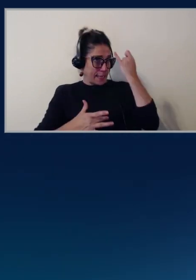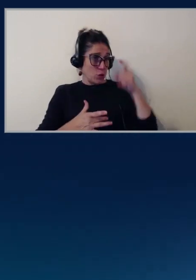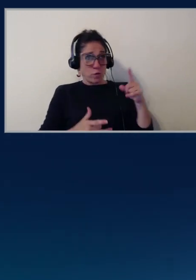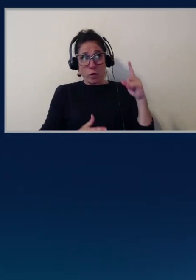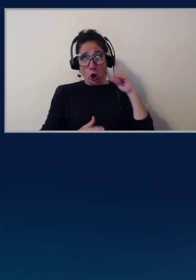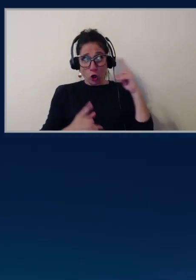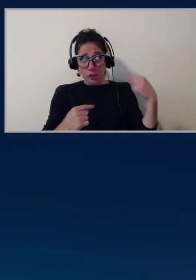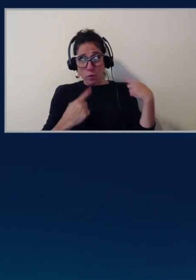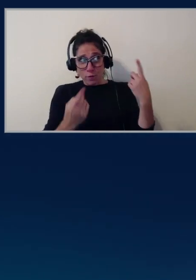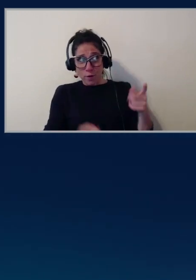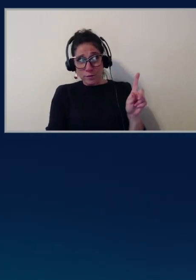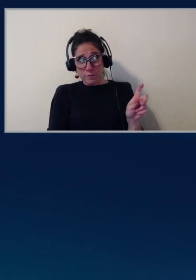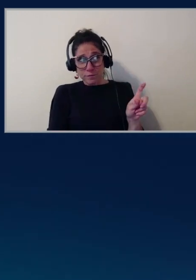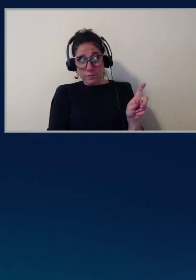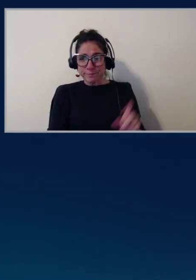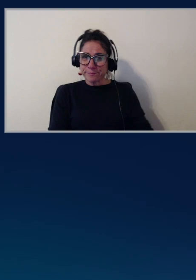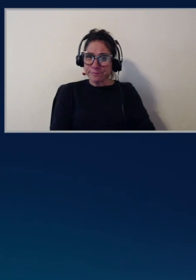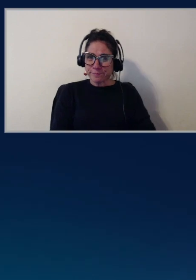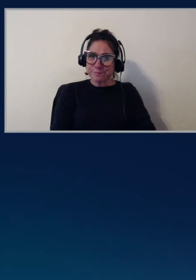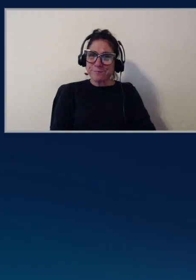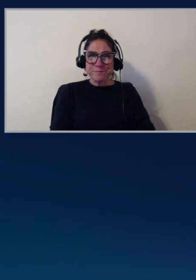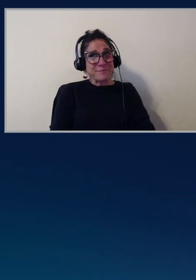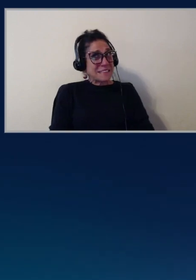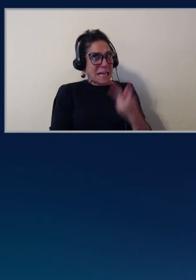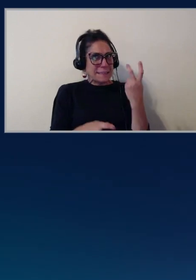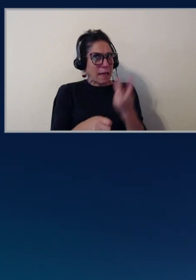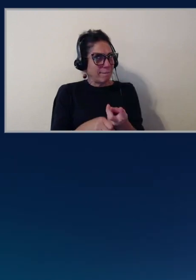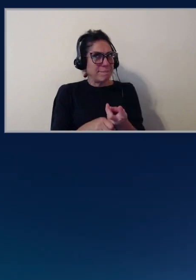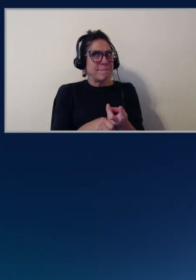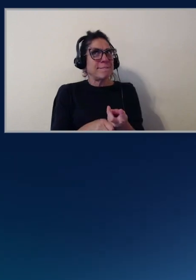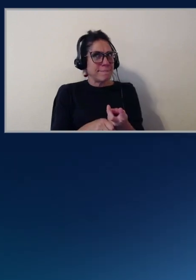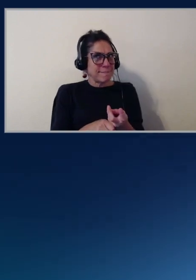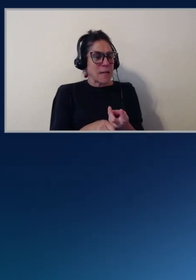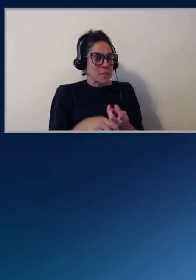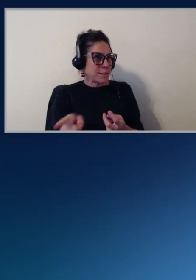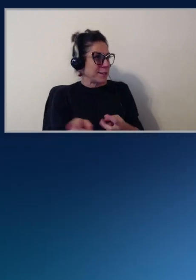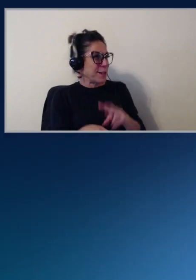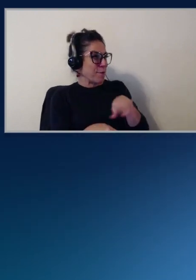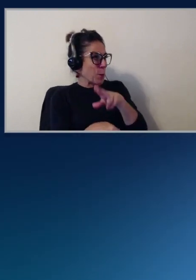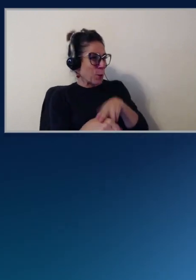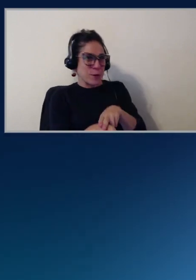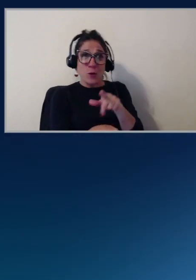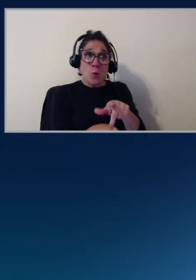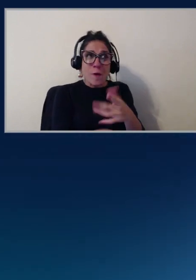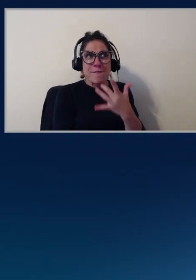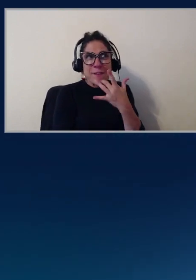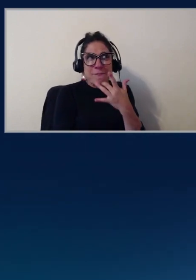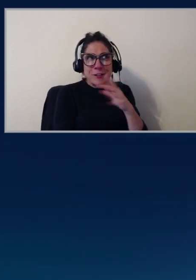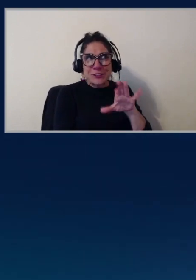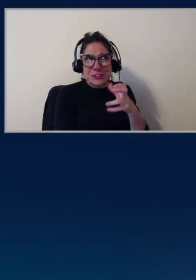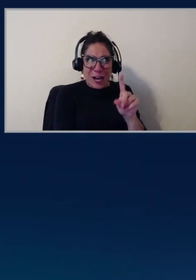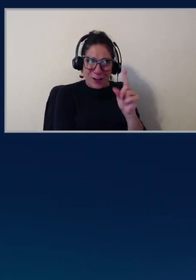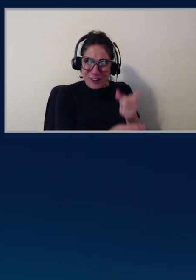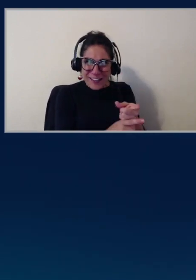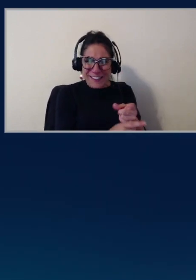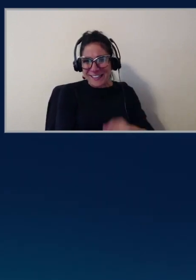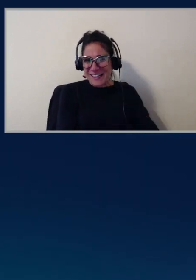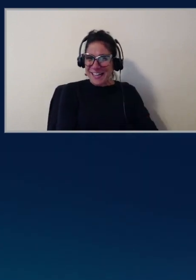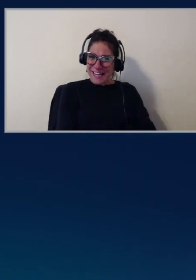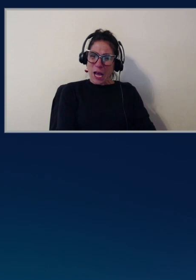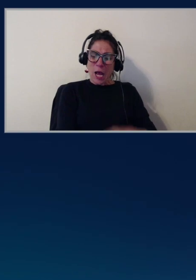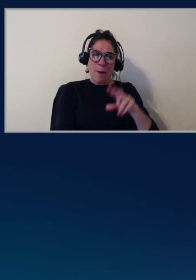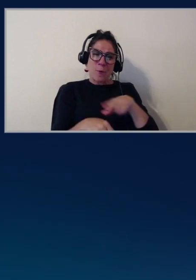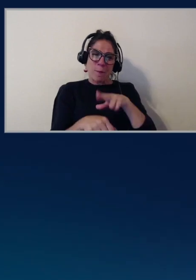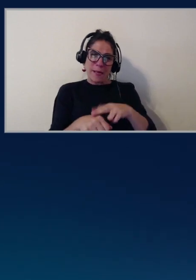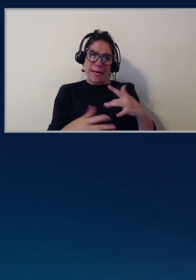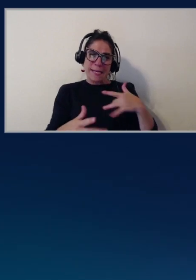personally? Okay, that's a tough one. Of course. I'm Picking your favorite child. I know. I'm easily excited when I hear customer stories.